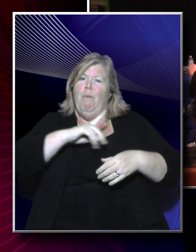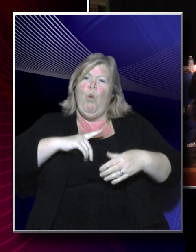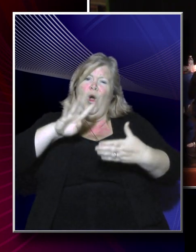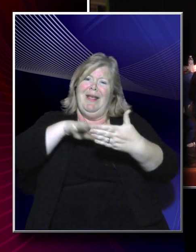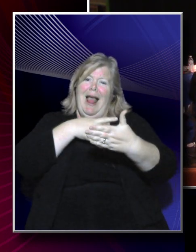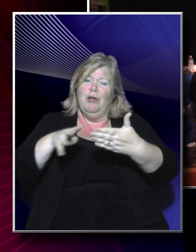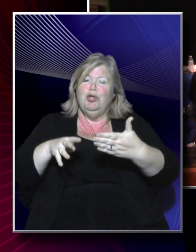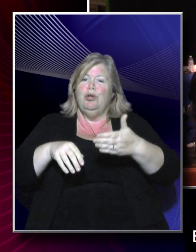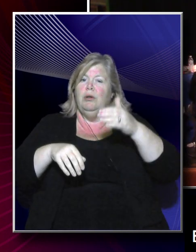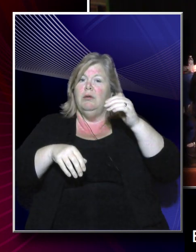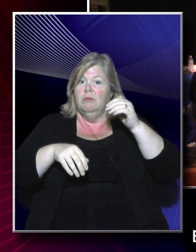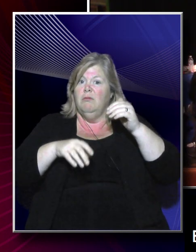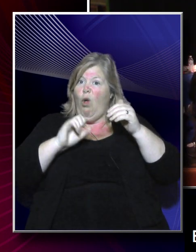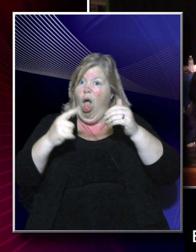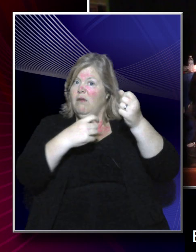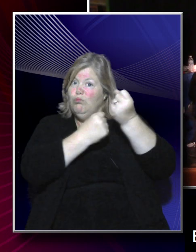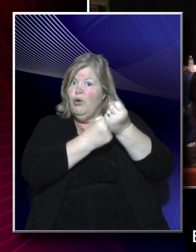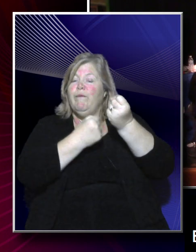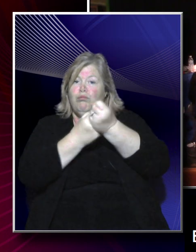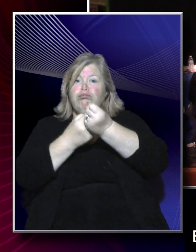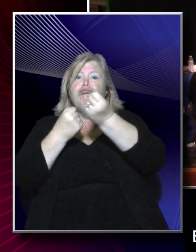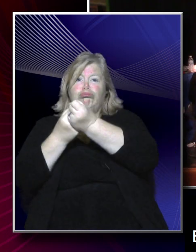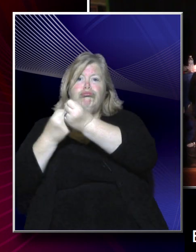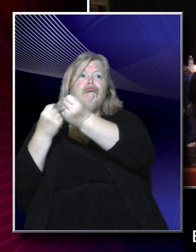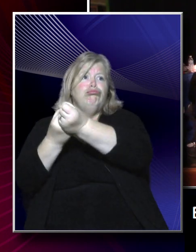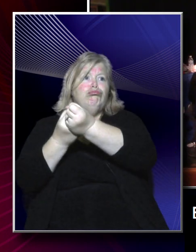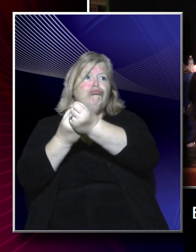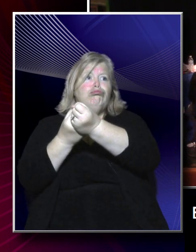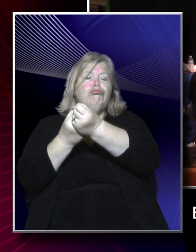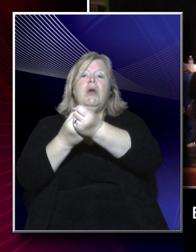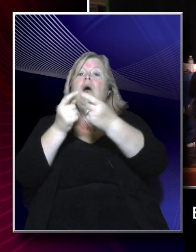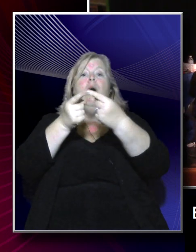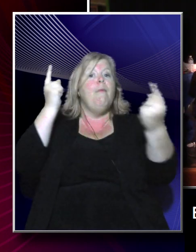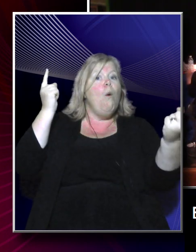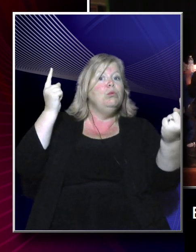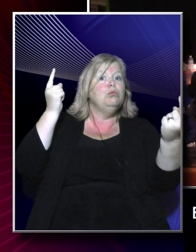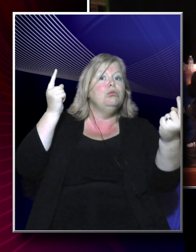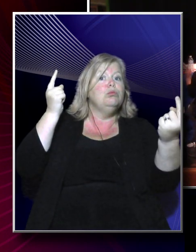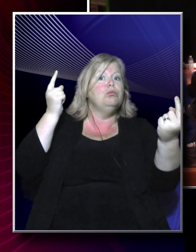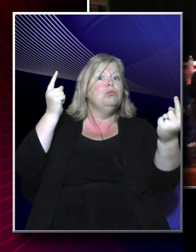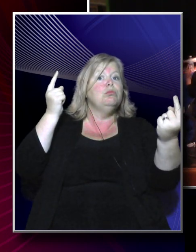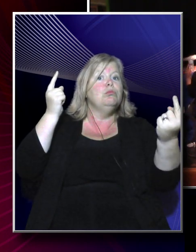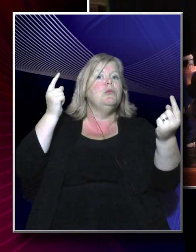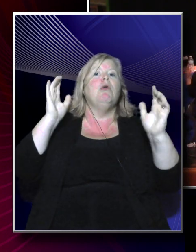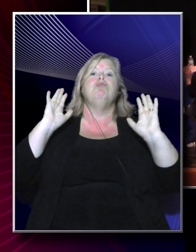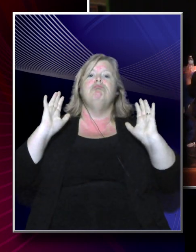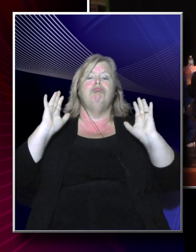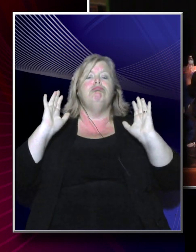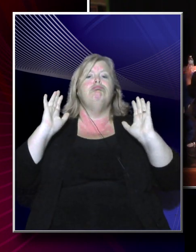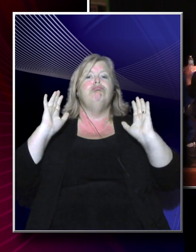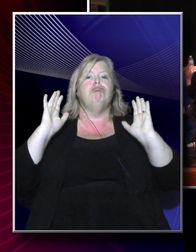aye. Aye. Aye. Aye. Aye. Opposed? Okay.